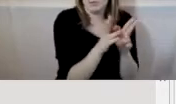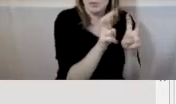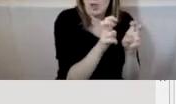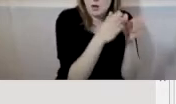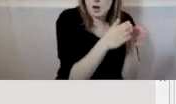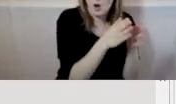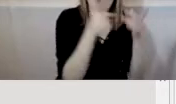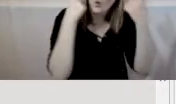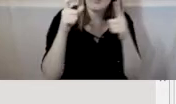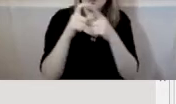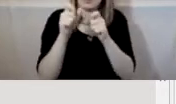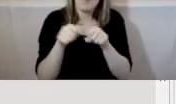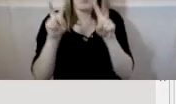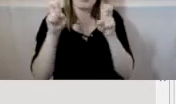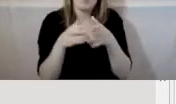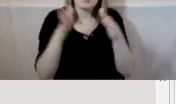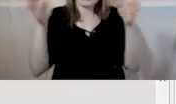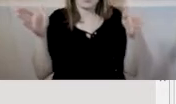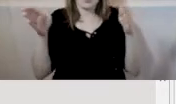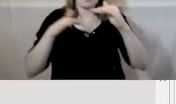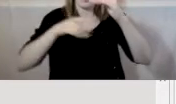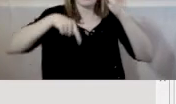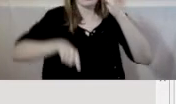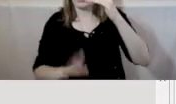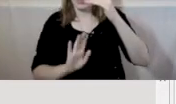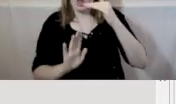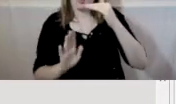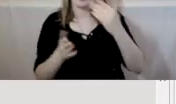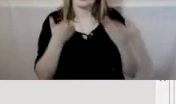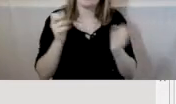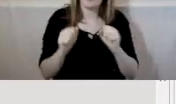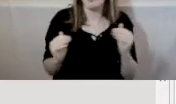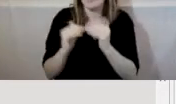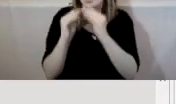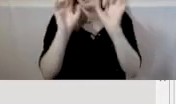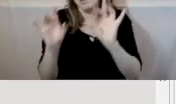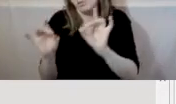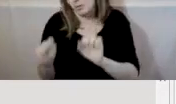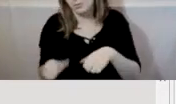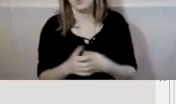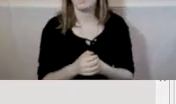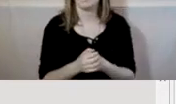a bigger to choose levels. That